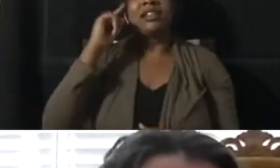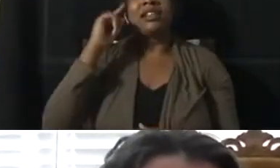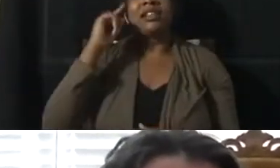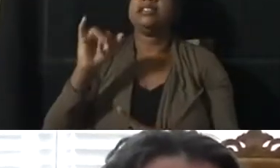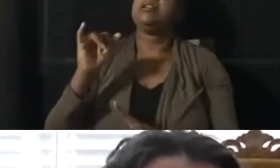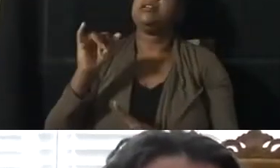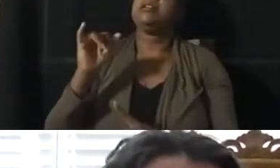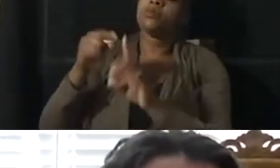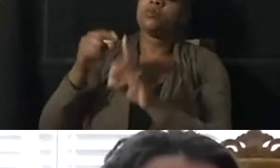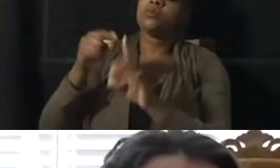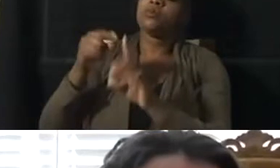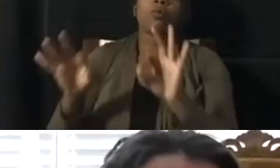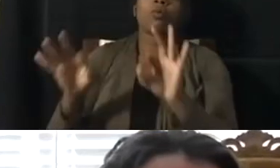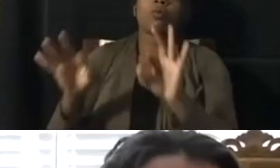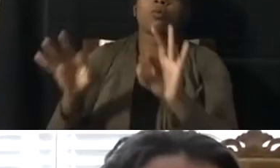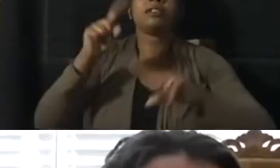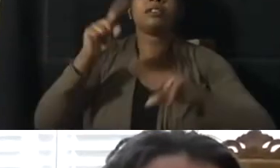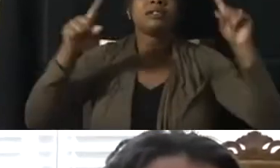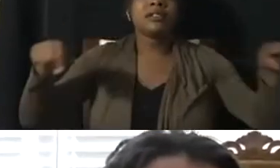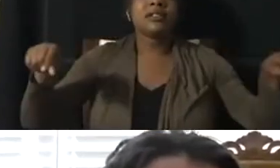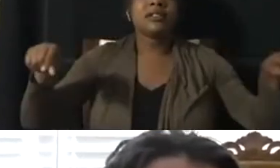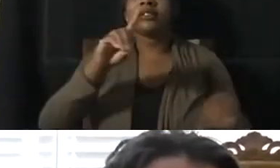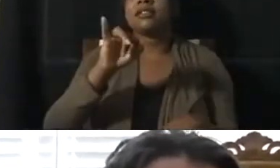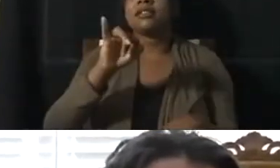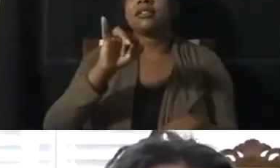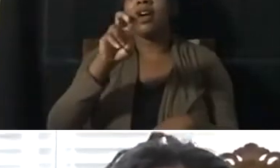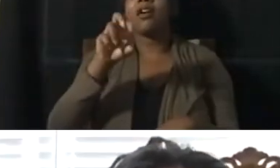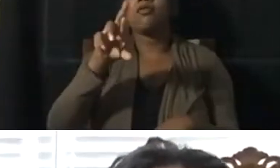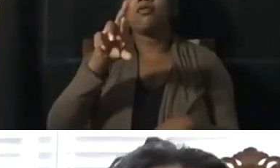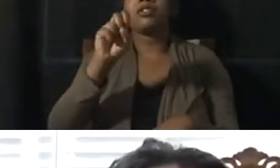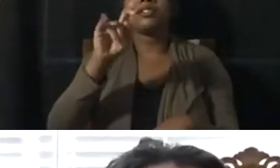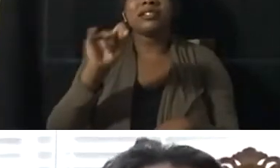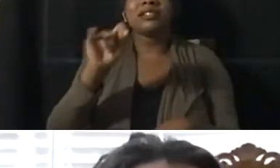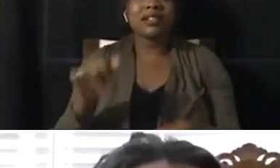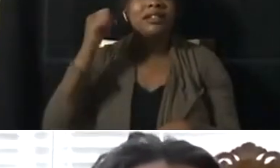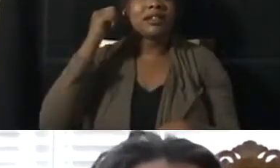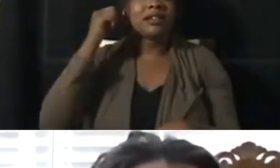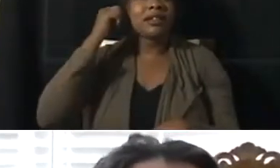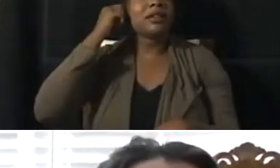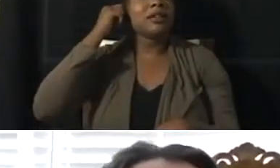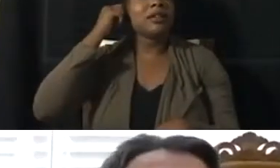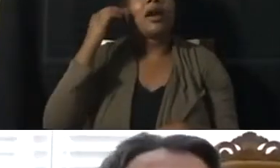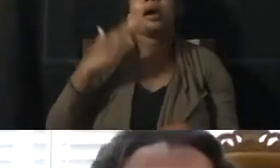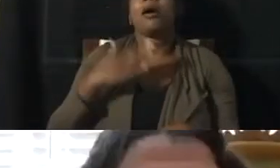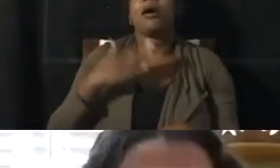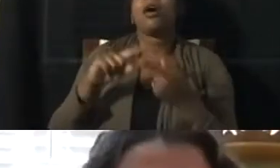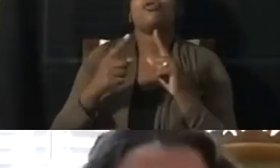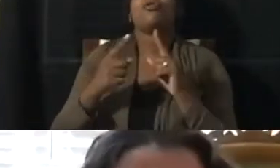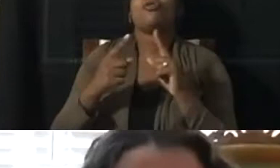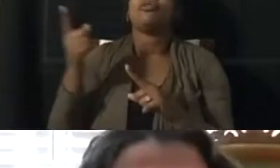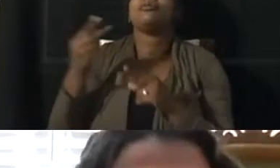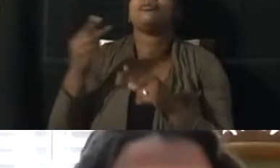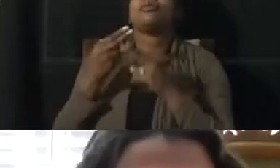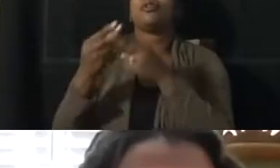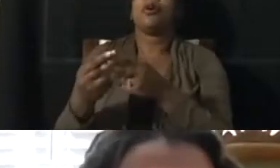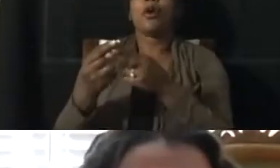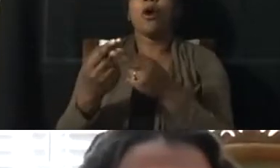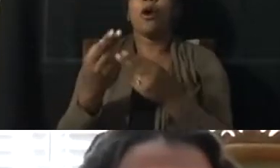newsroom. One of my friends called it the Highlander syndrome. There could only be one,